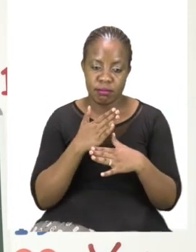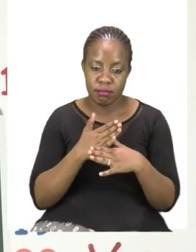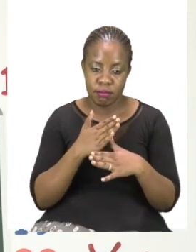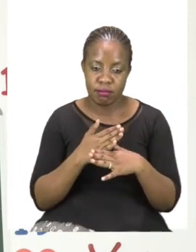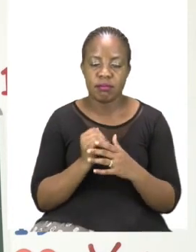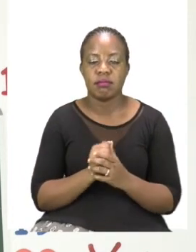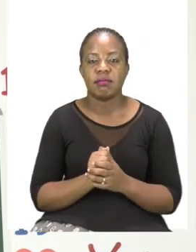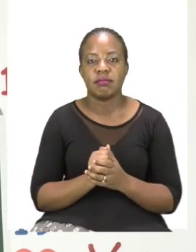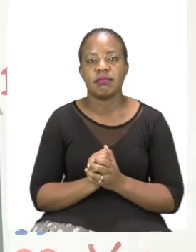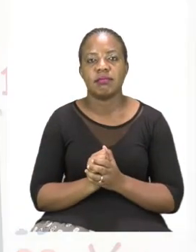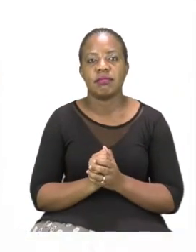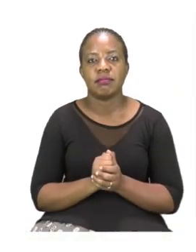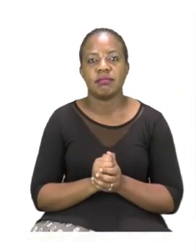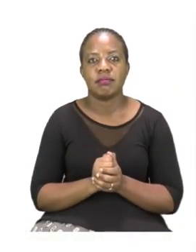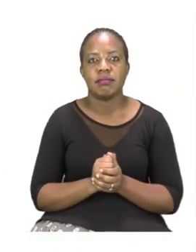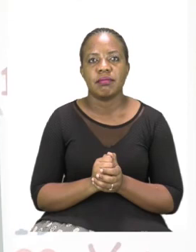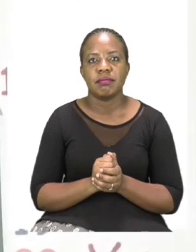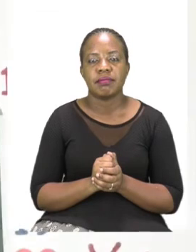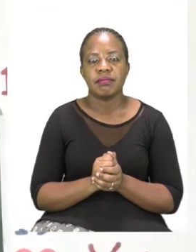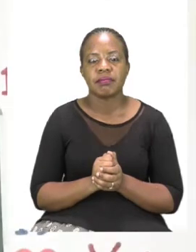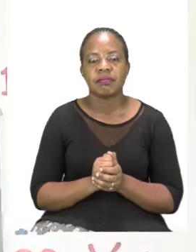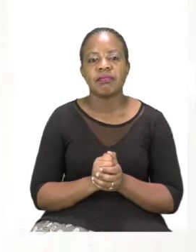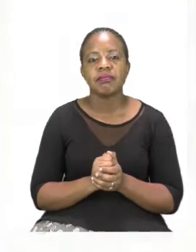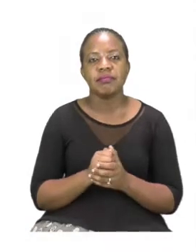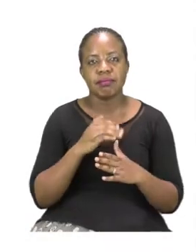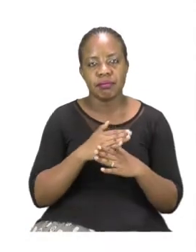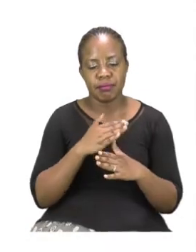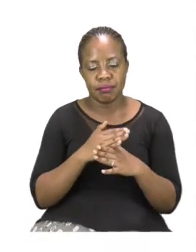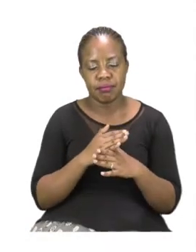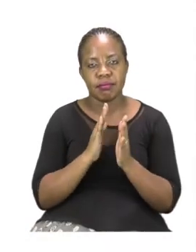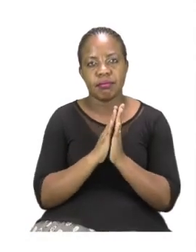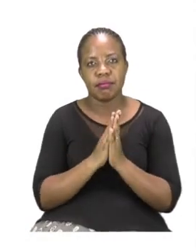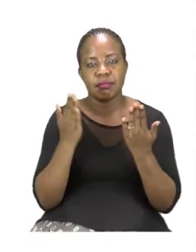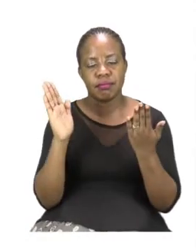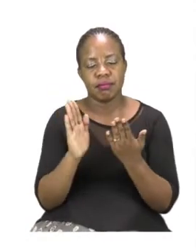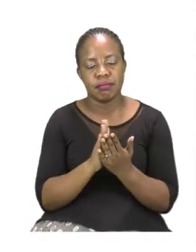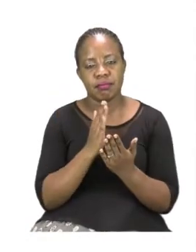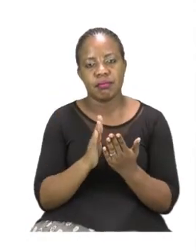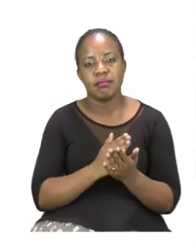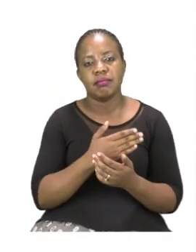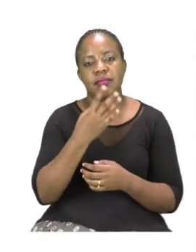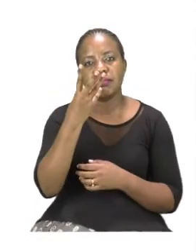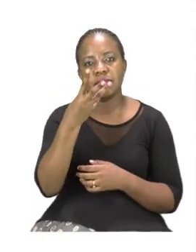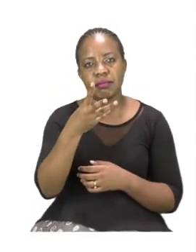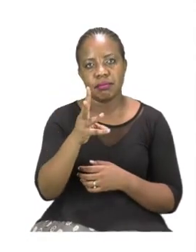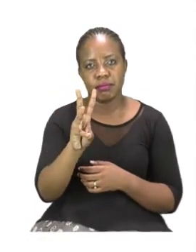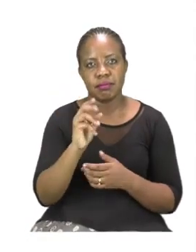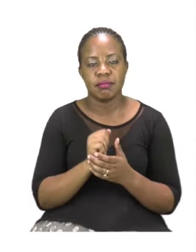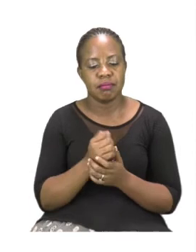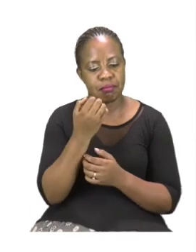pronouns. Now, in our exercise on page 6, we have been given a